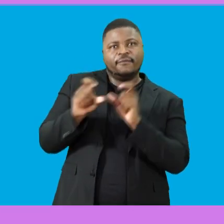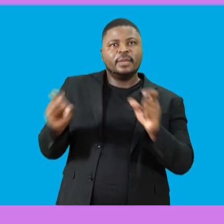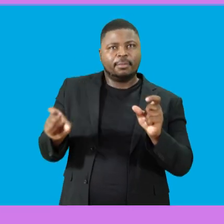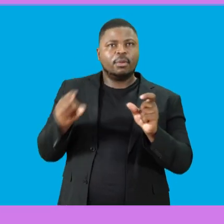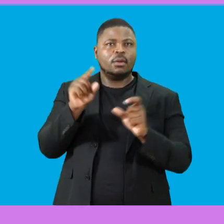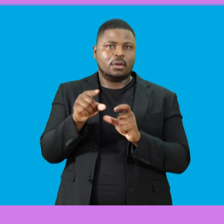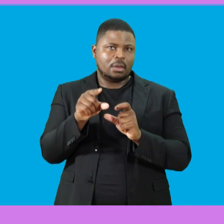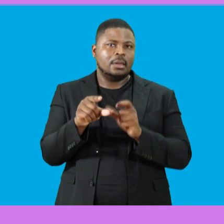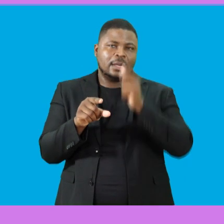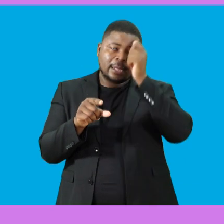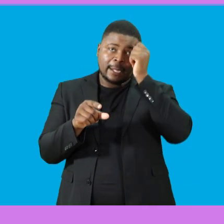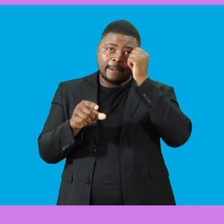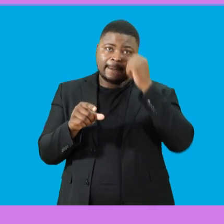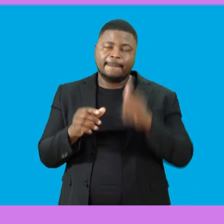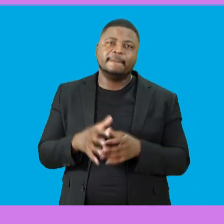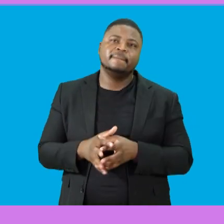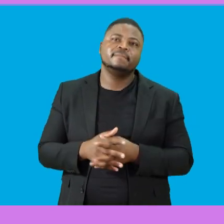people,